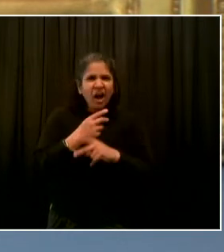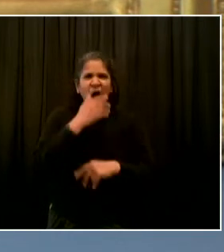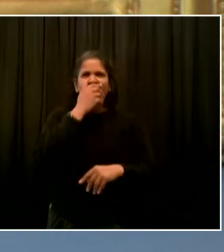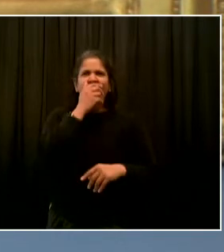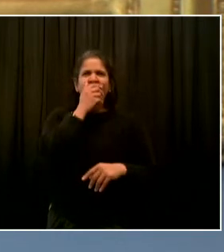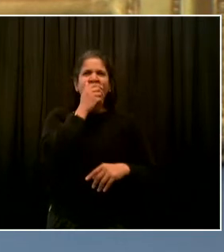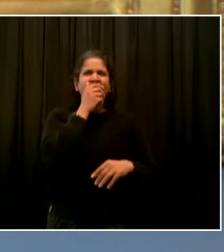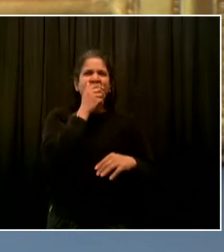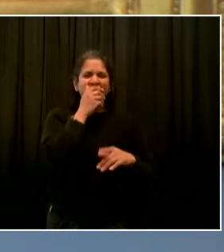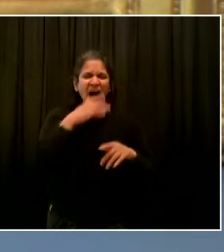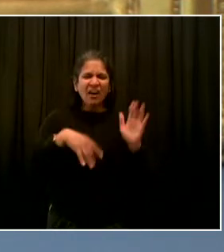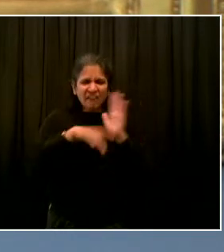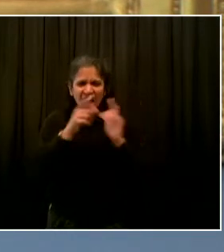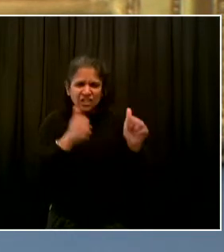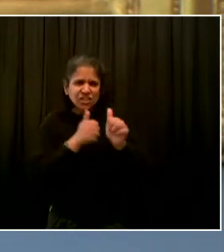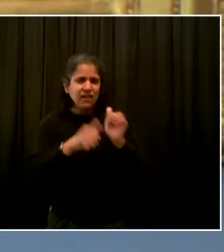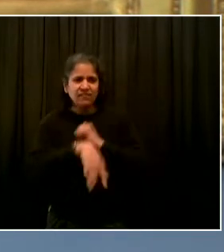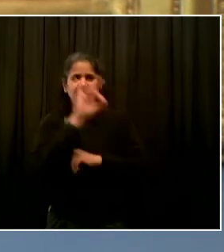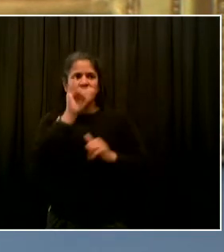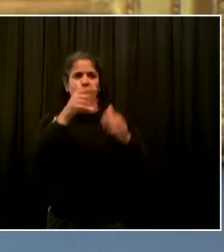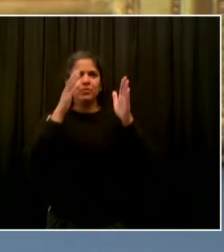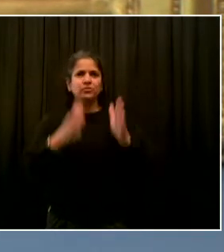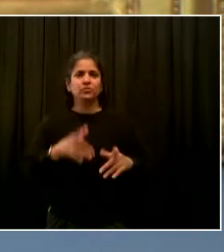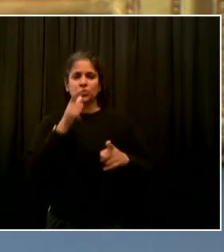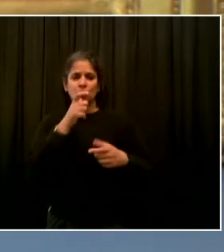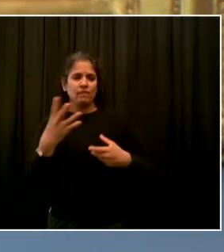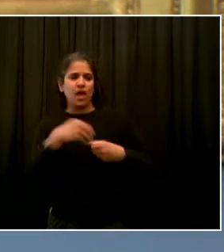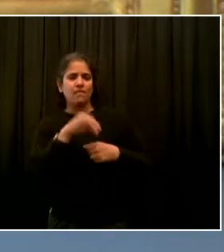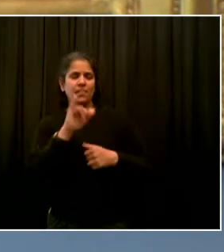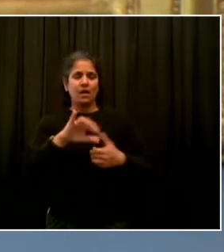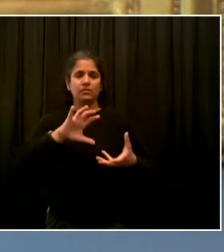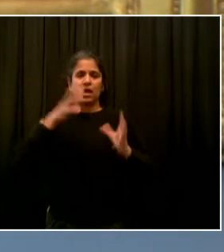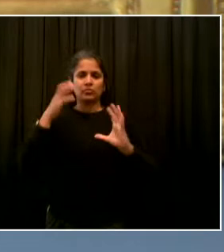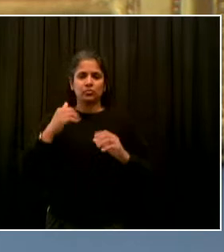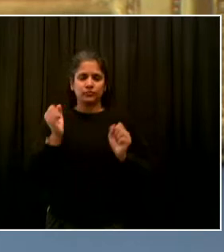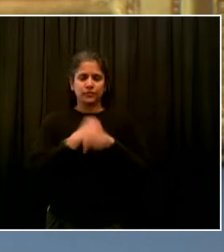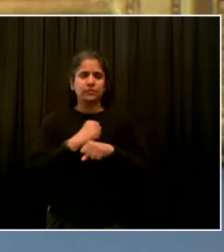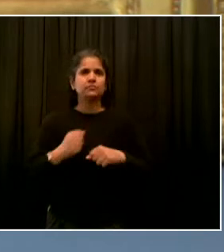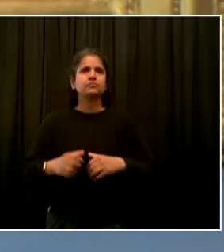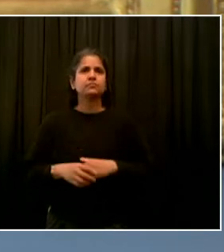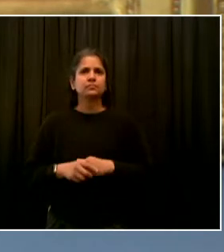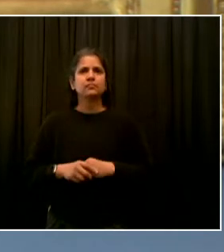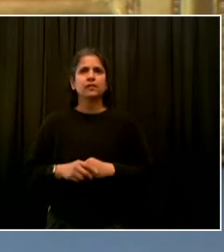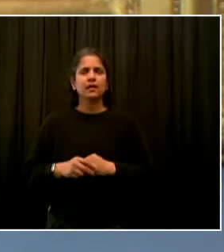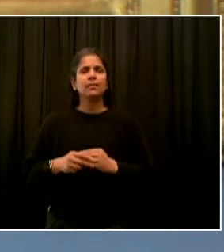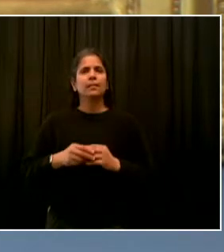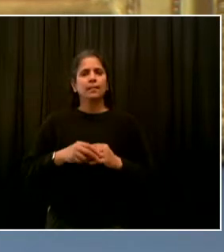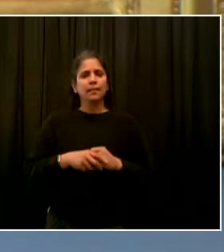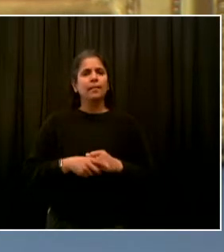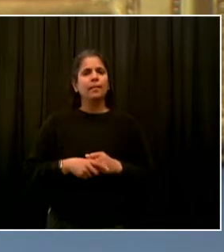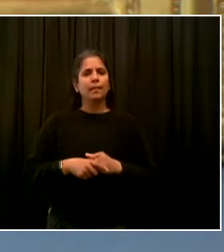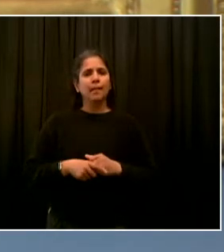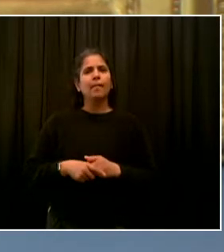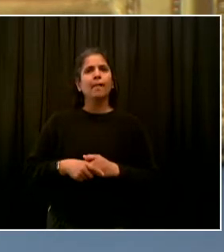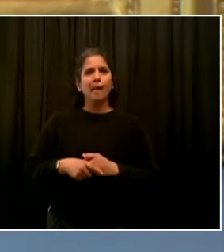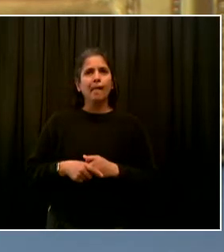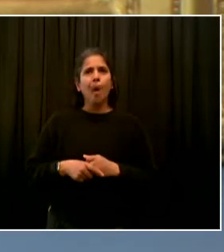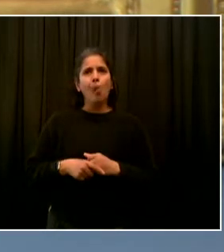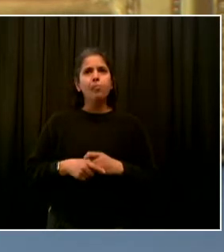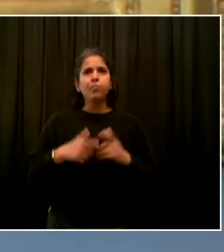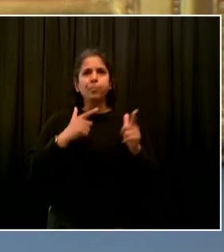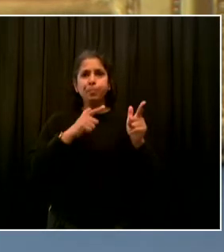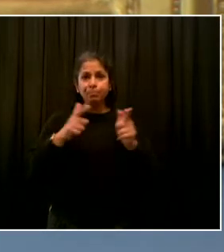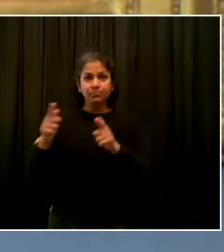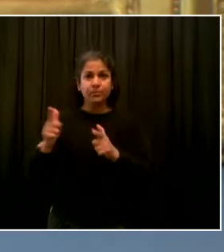individuals that are involved. But this is what I talked about over and over again, the overproliferation of handguns, the